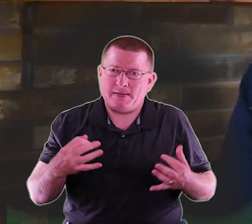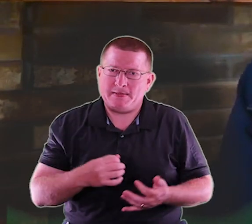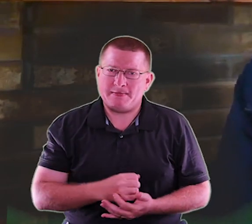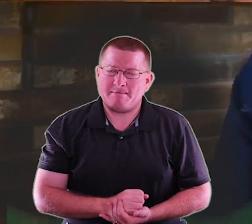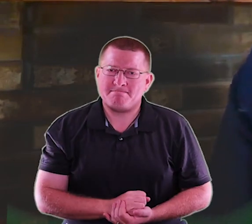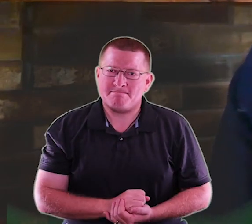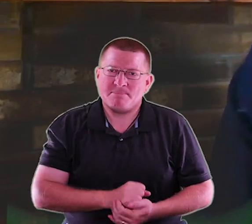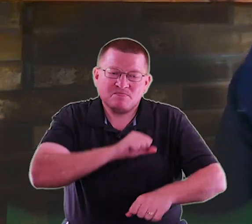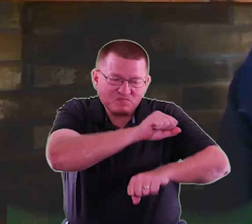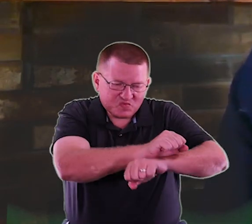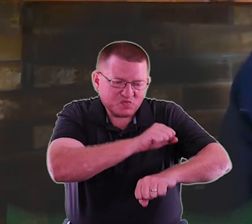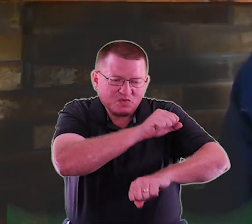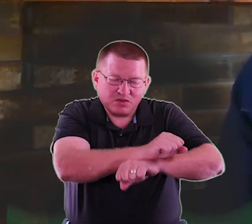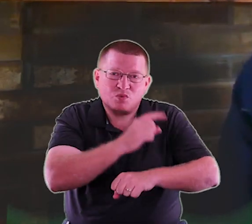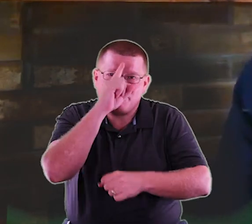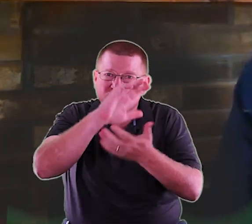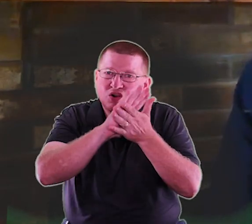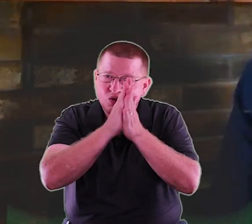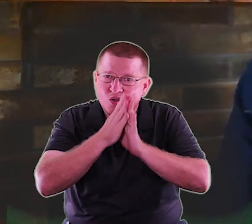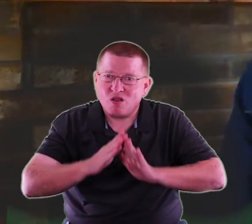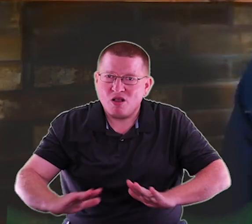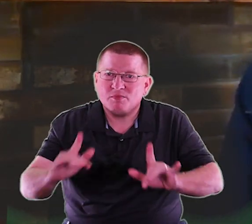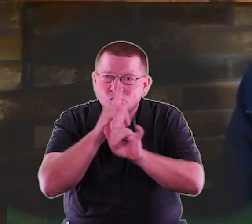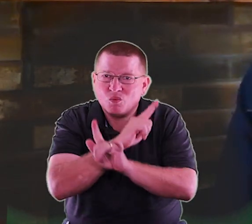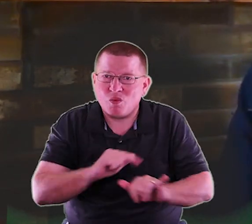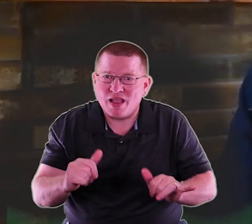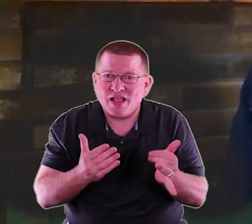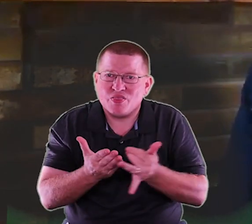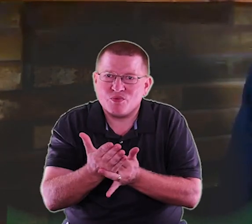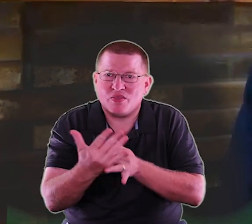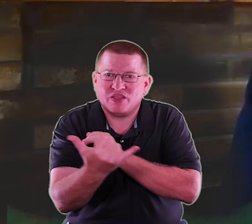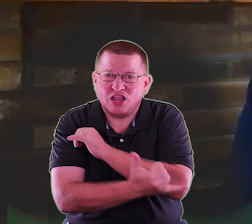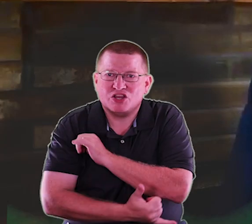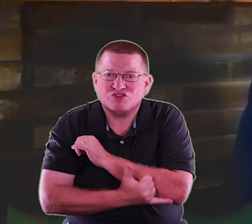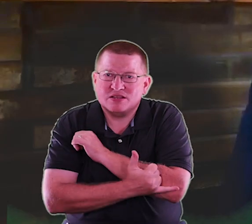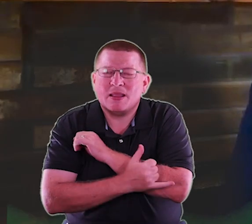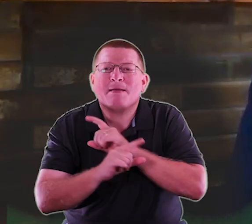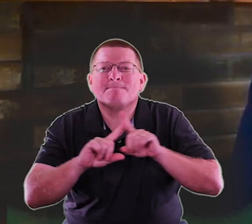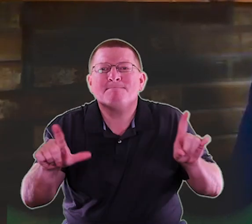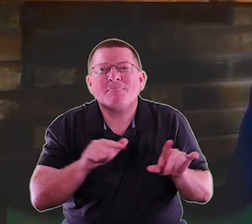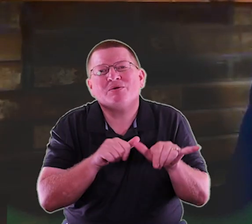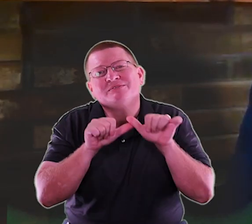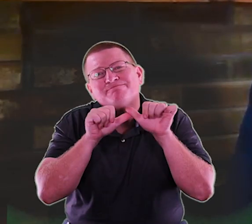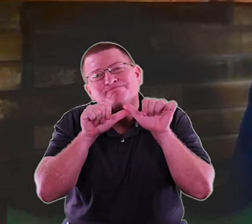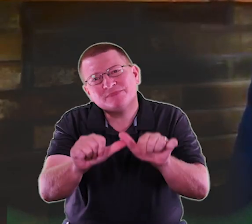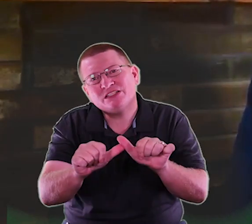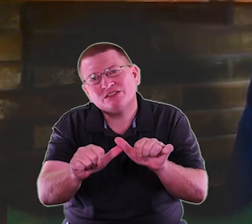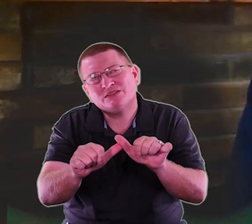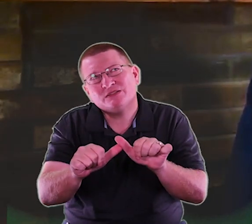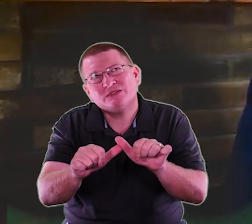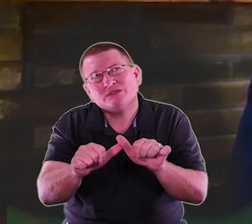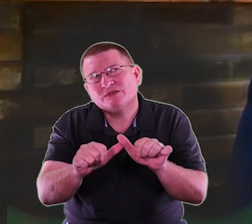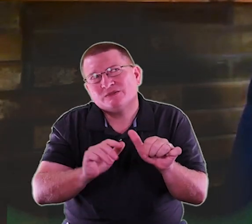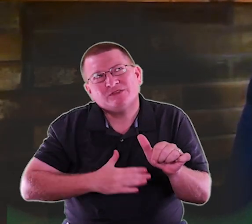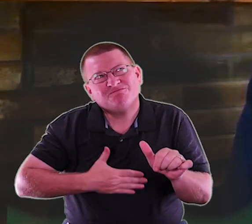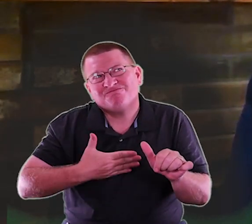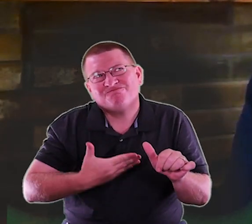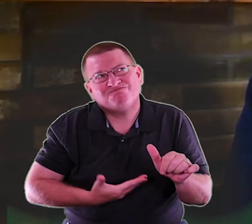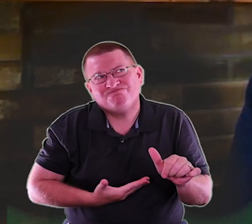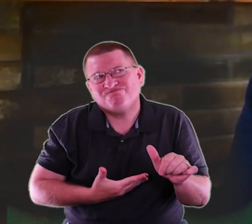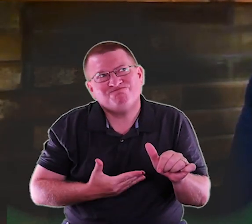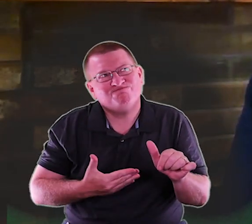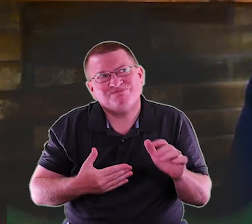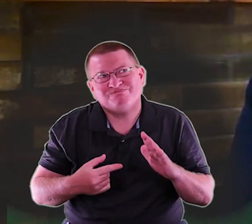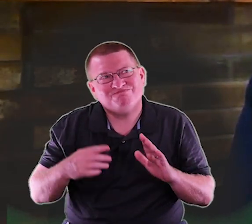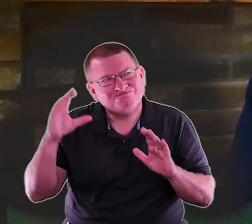We work for calm and quiet throughout our country. But we remain disquieted as we search